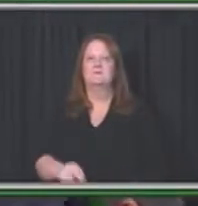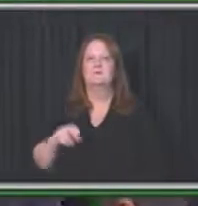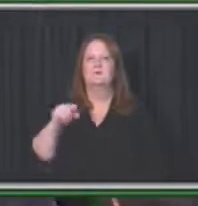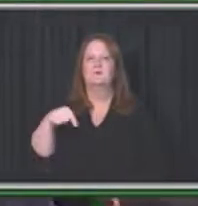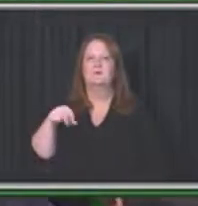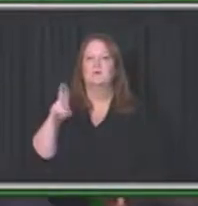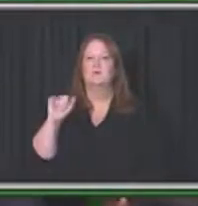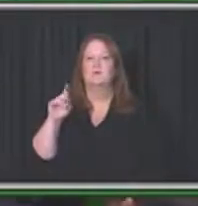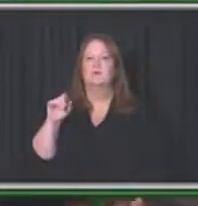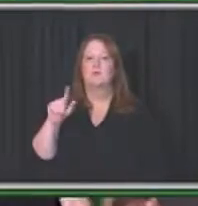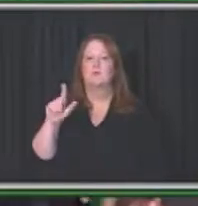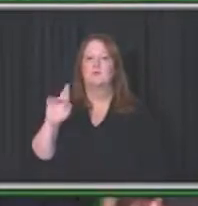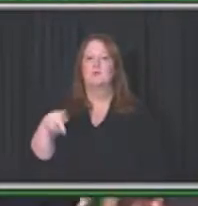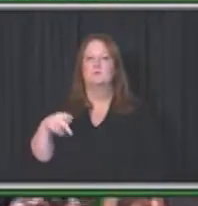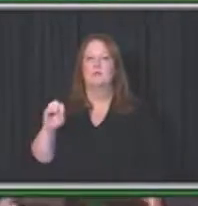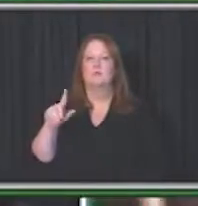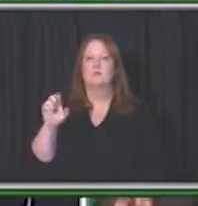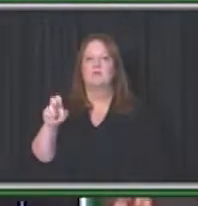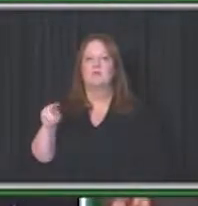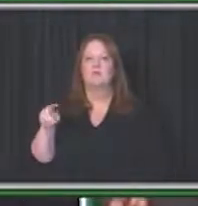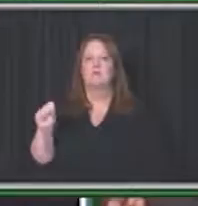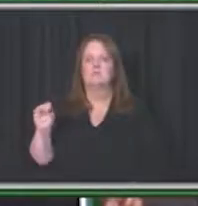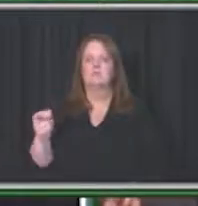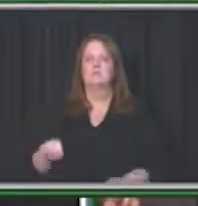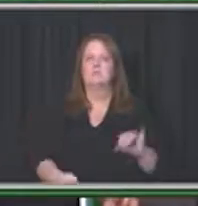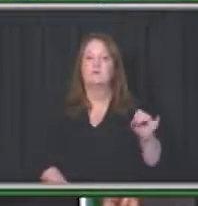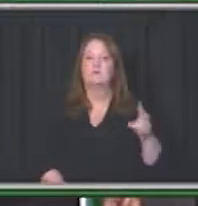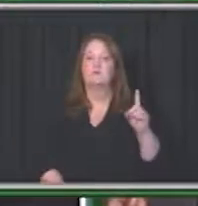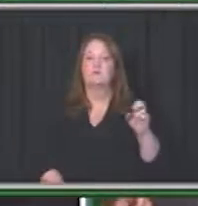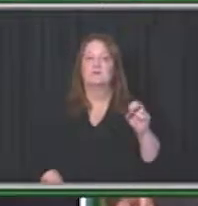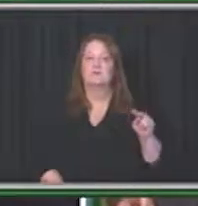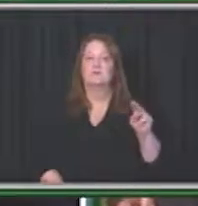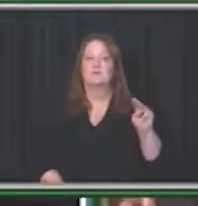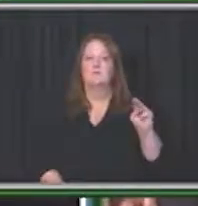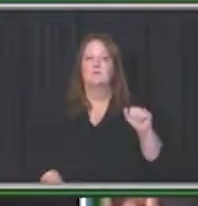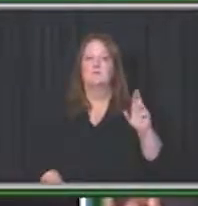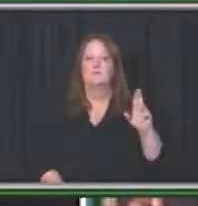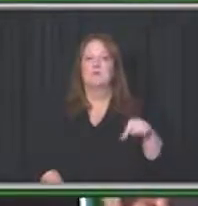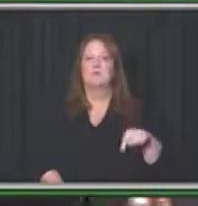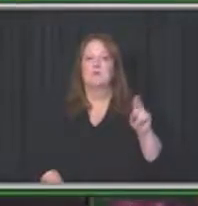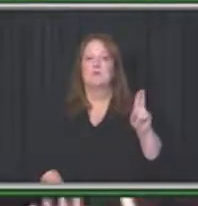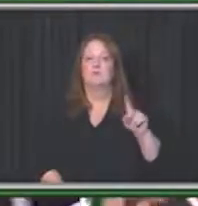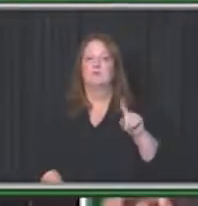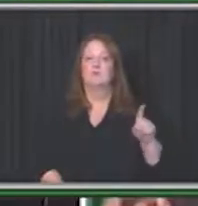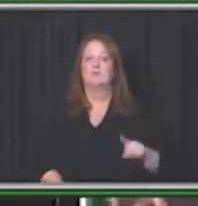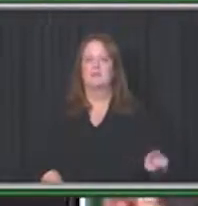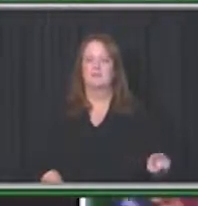Guadalupe Alonso. Jordana Ulloa Marquez.